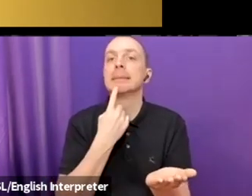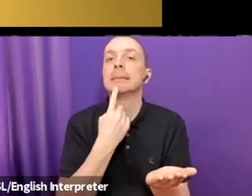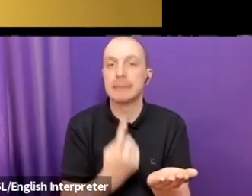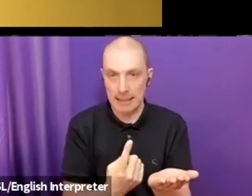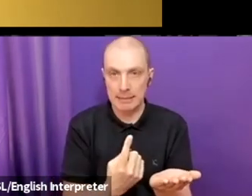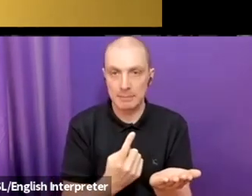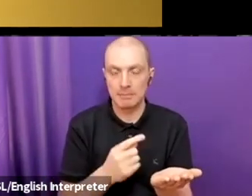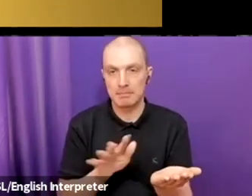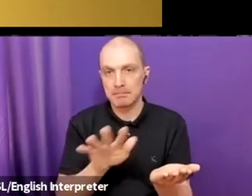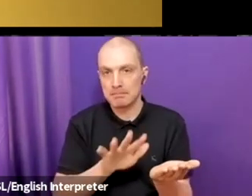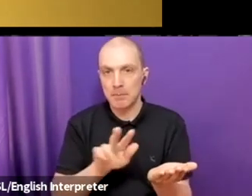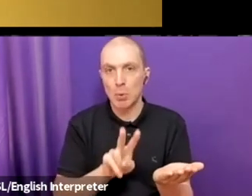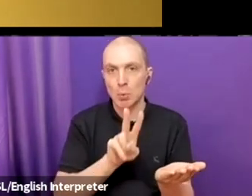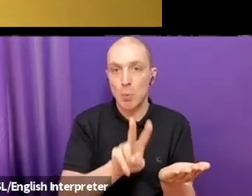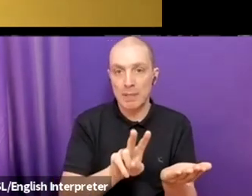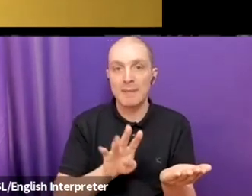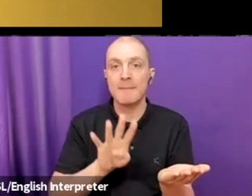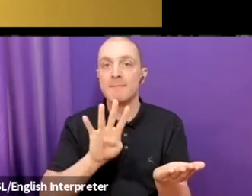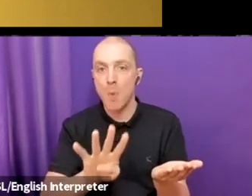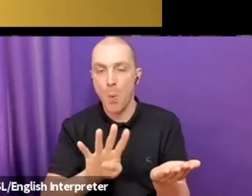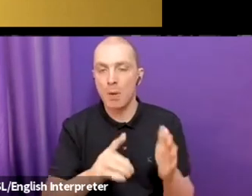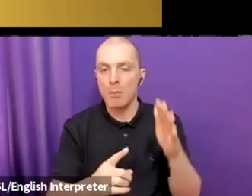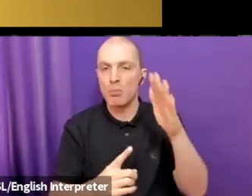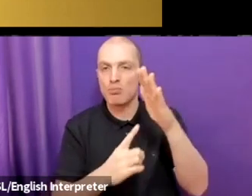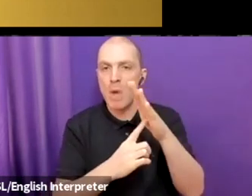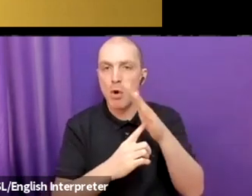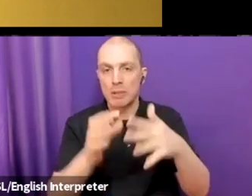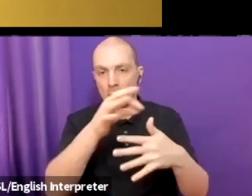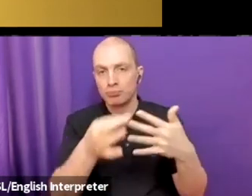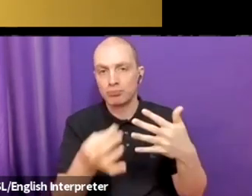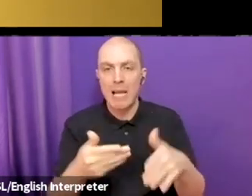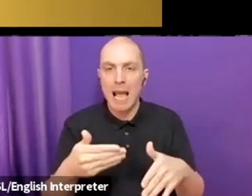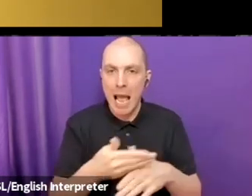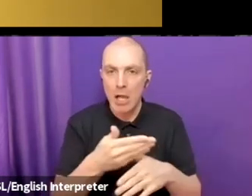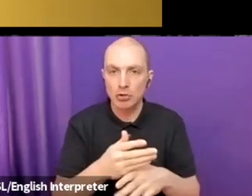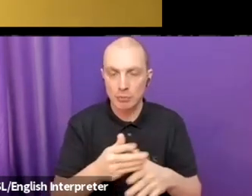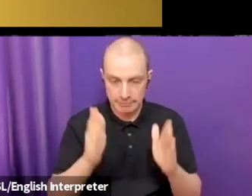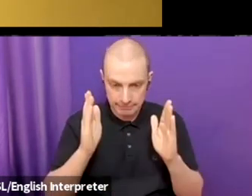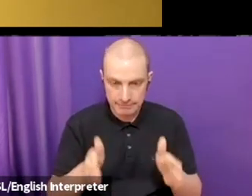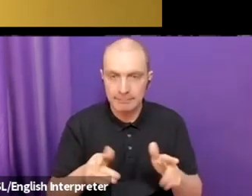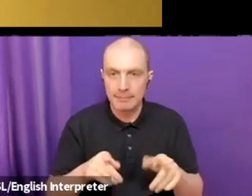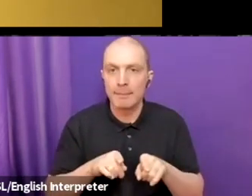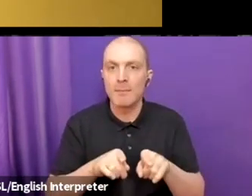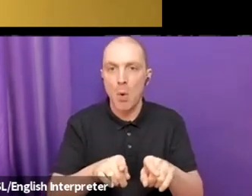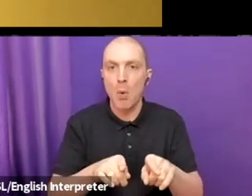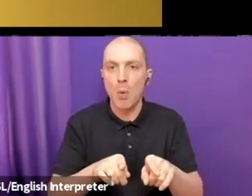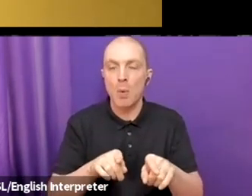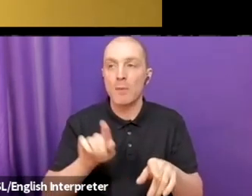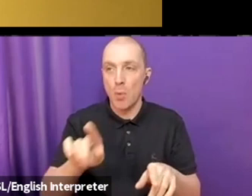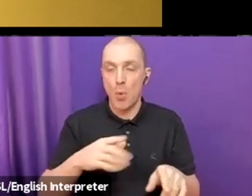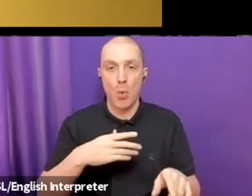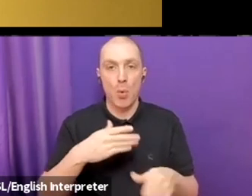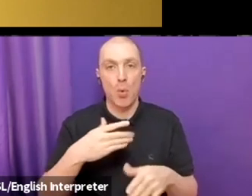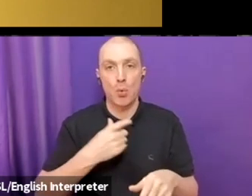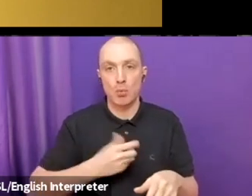around 24 priorities, recommendations for actions, both for the Human Rights Council, but also for the